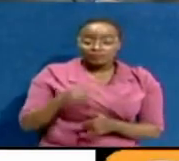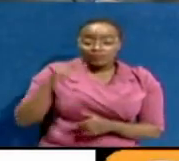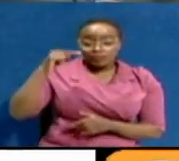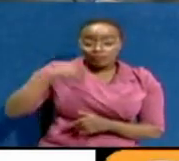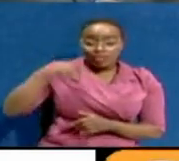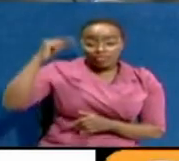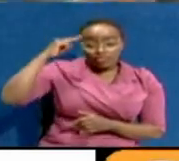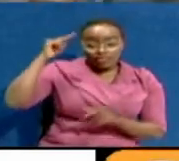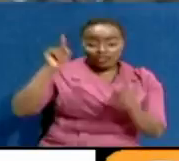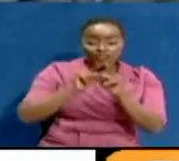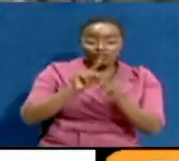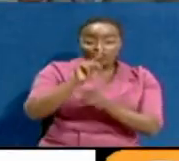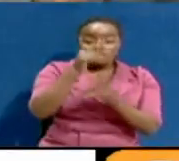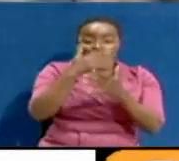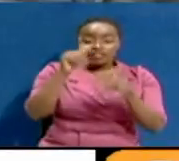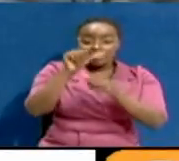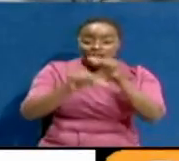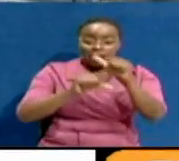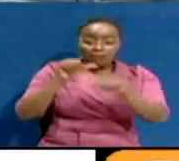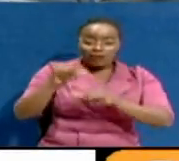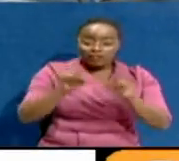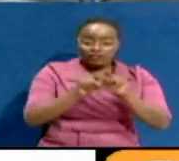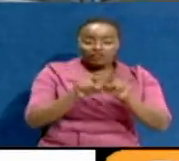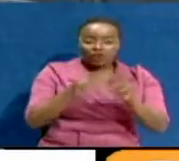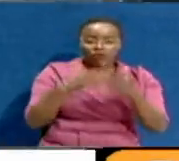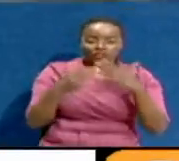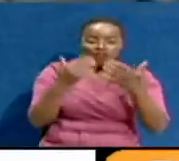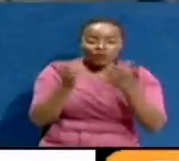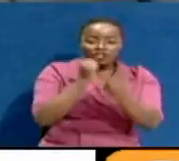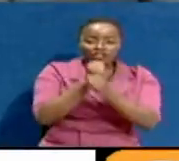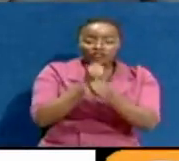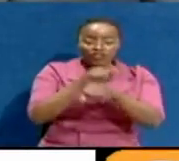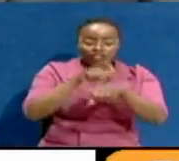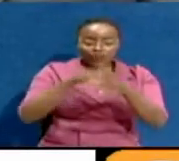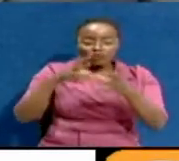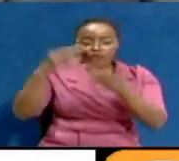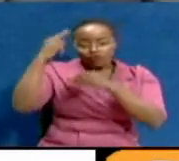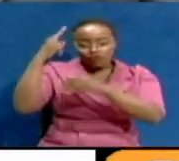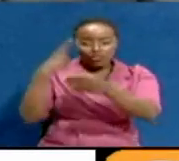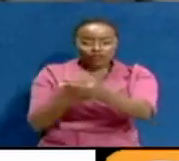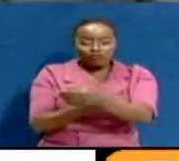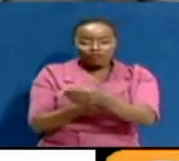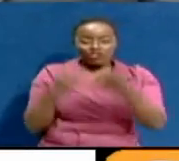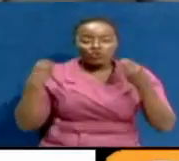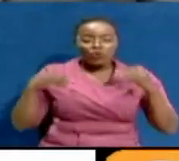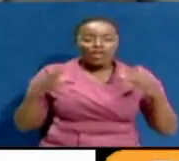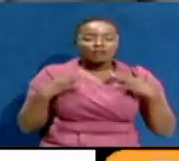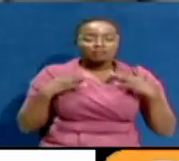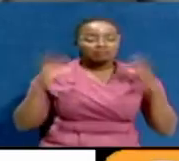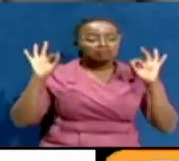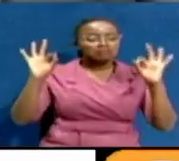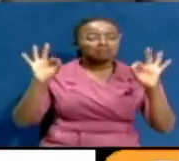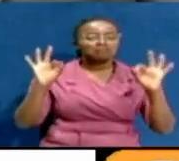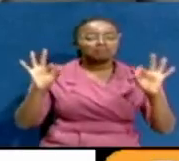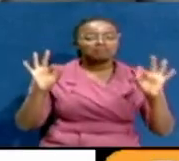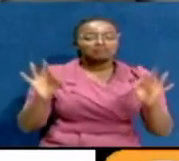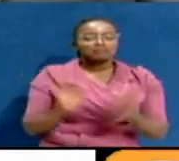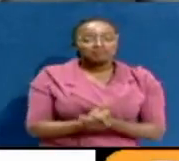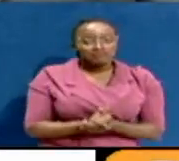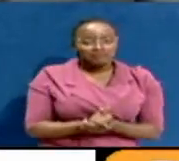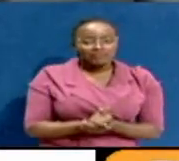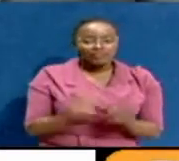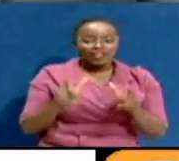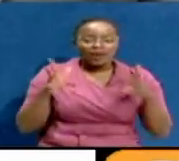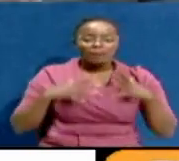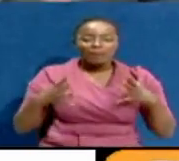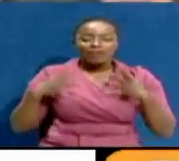so the first thing about the do's, you asked about the do's. When you're going for the vaccine, dress appropriately. We had all